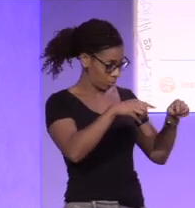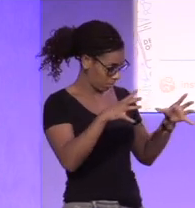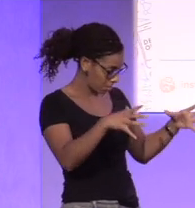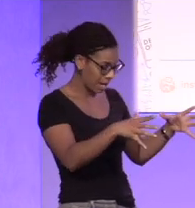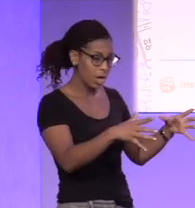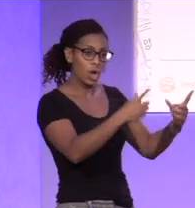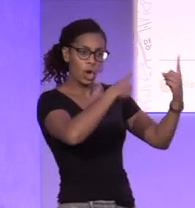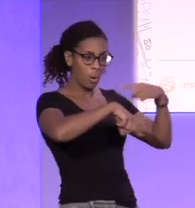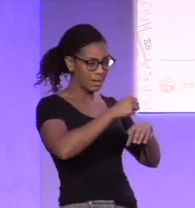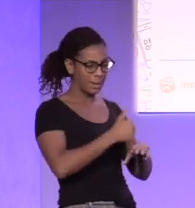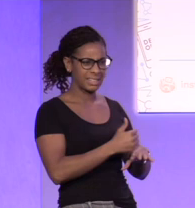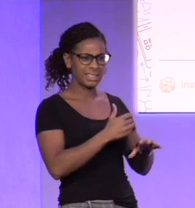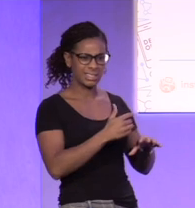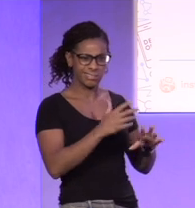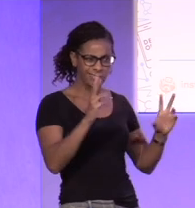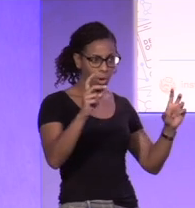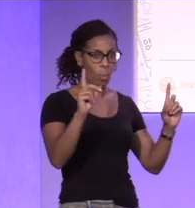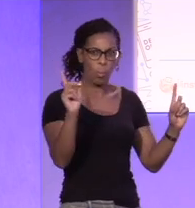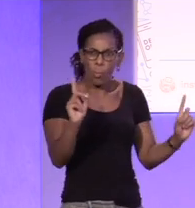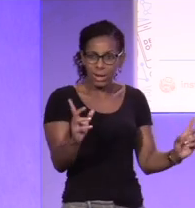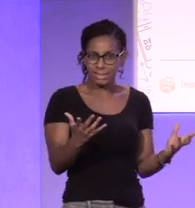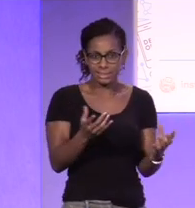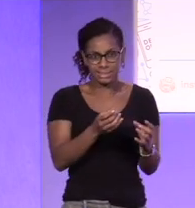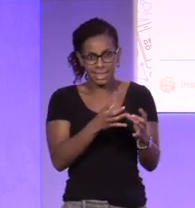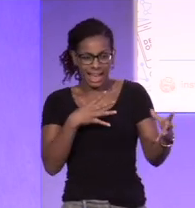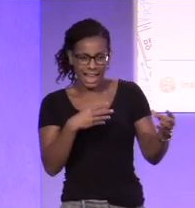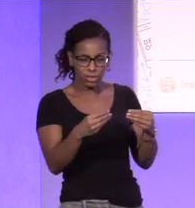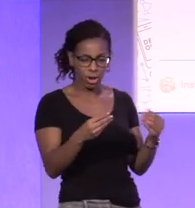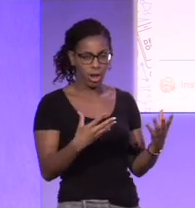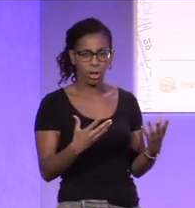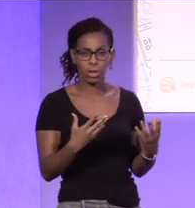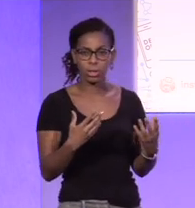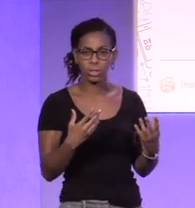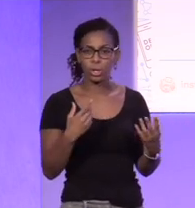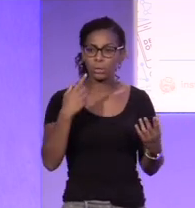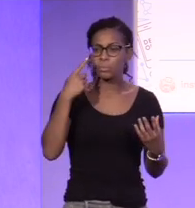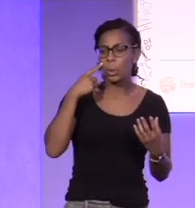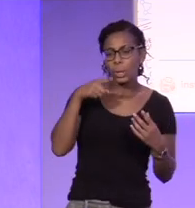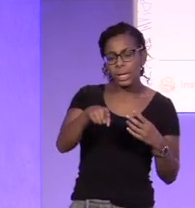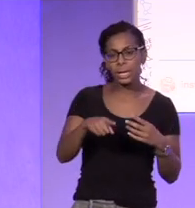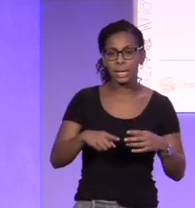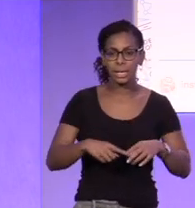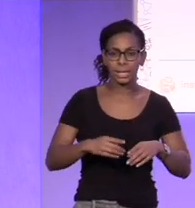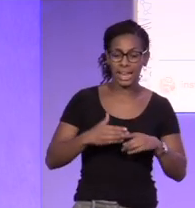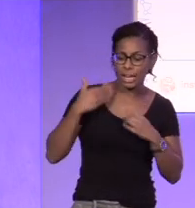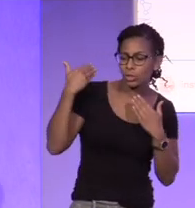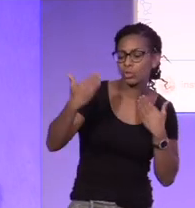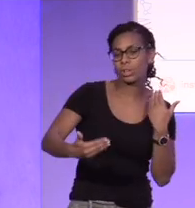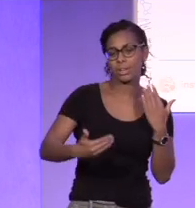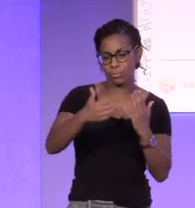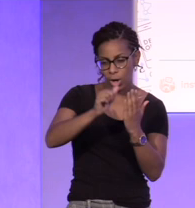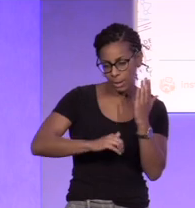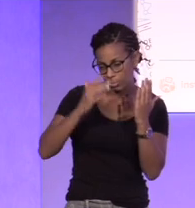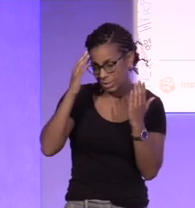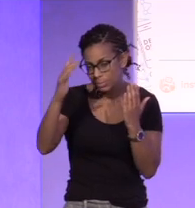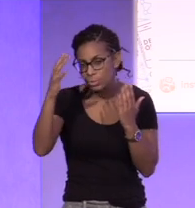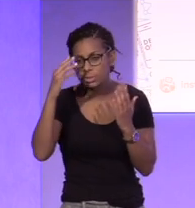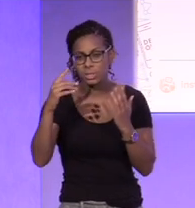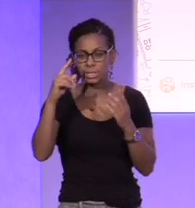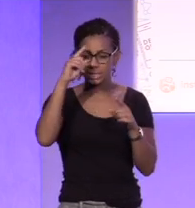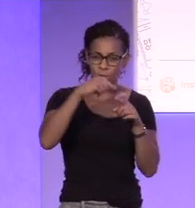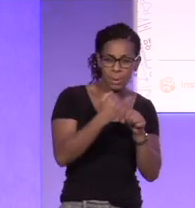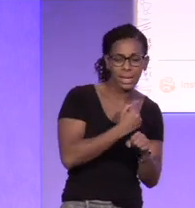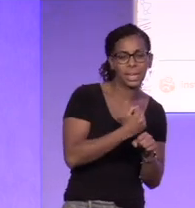on what is agile. Looking at extreme programming principles, collective code ownership, whole team decision-making, paired working,